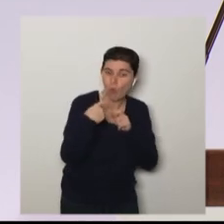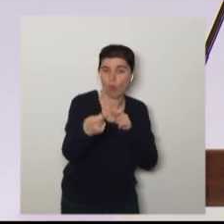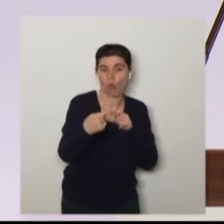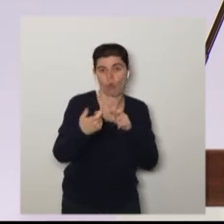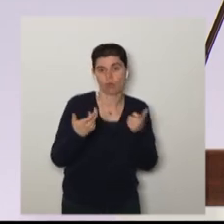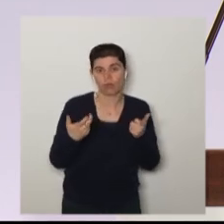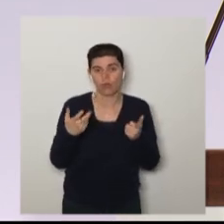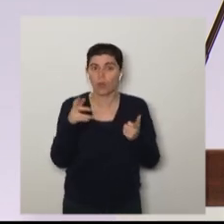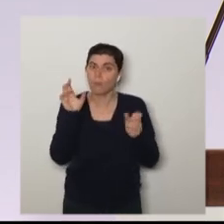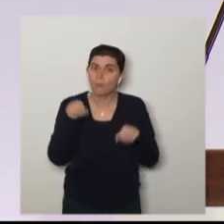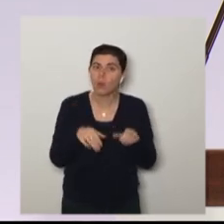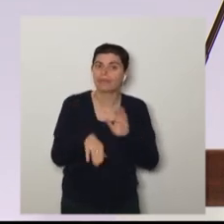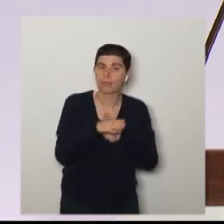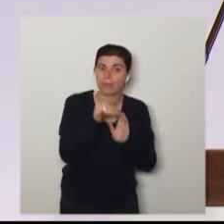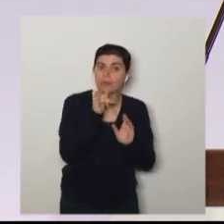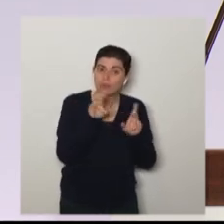better.